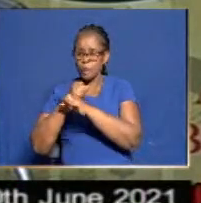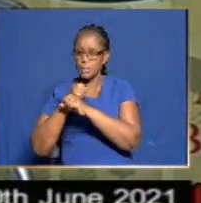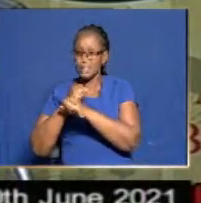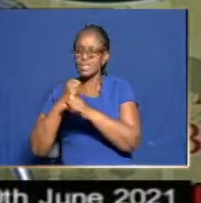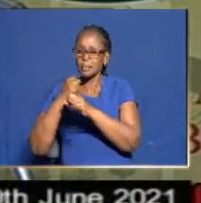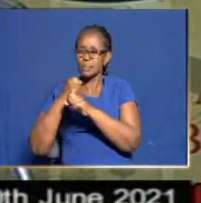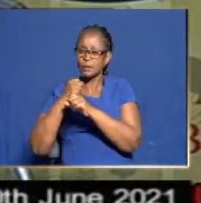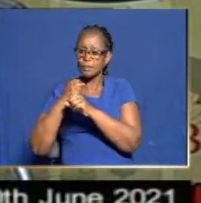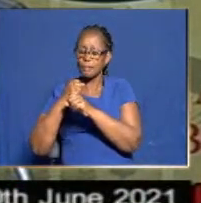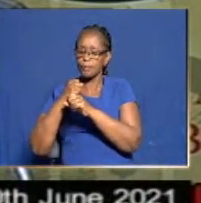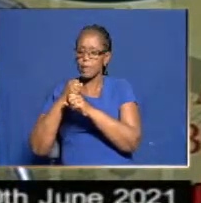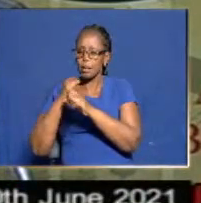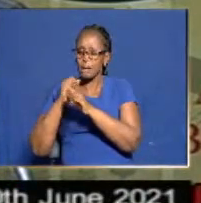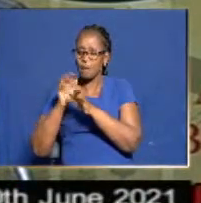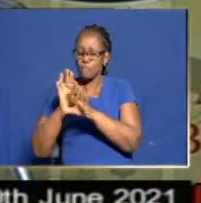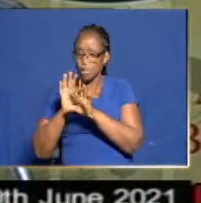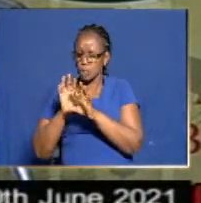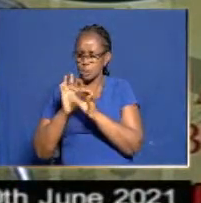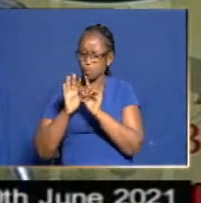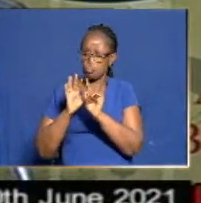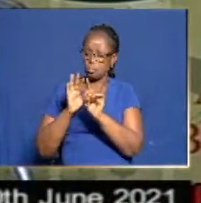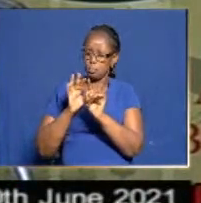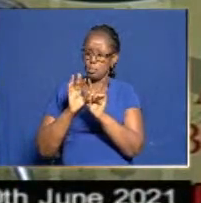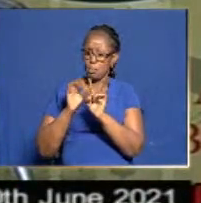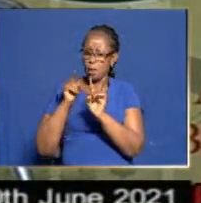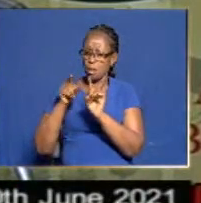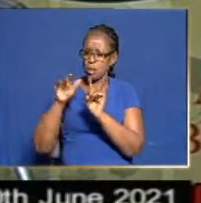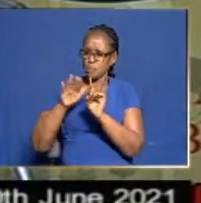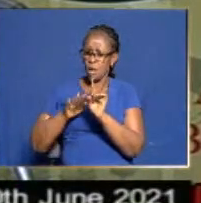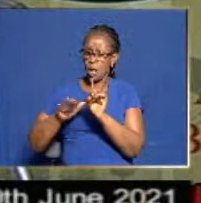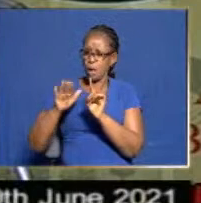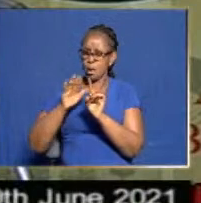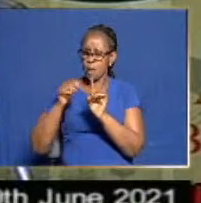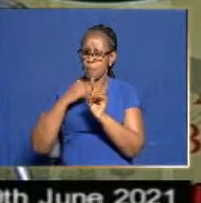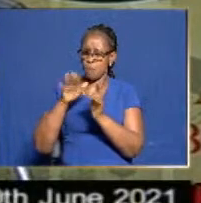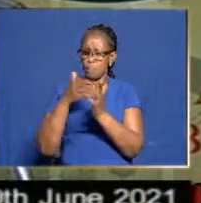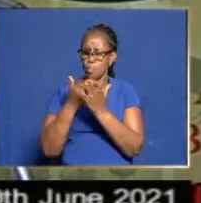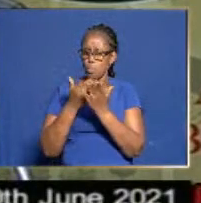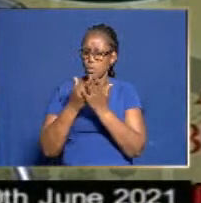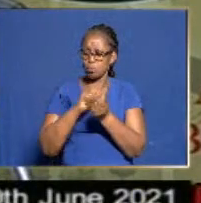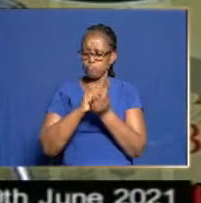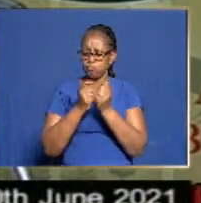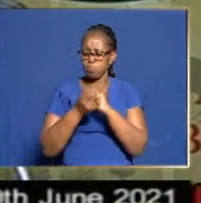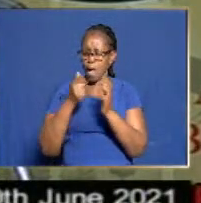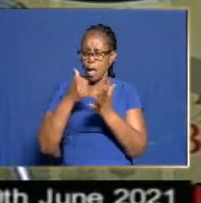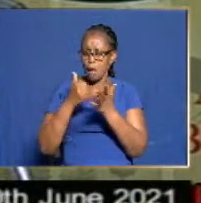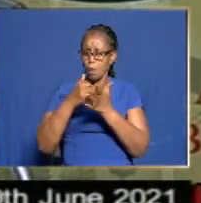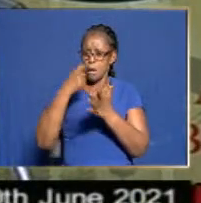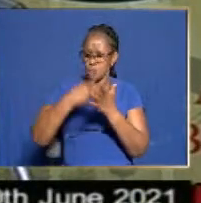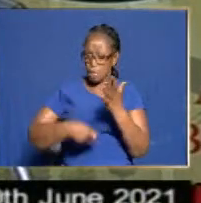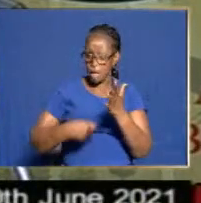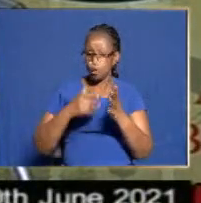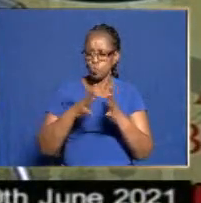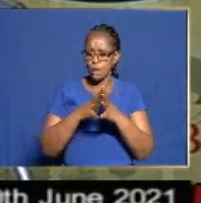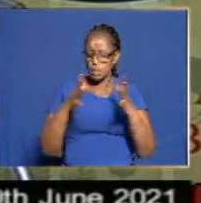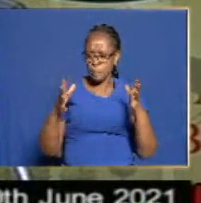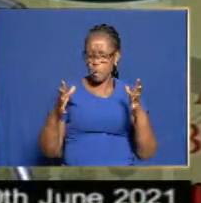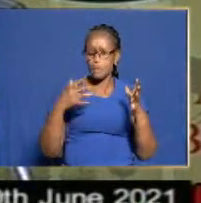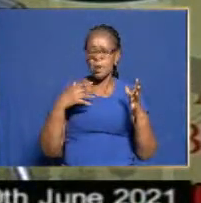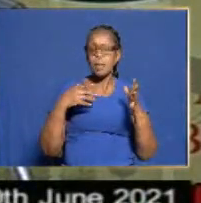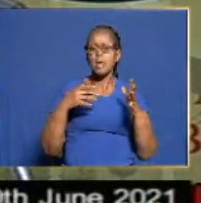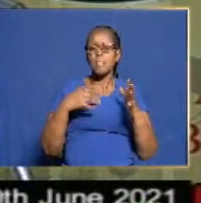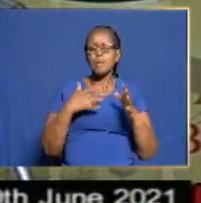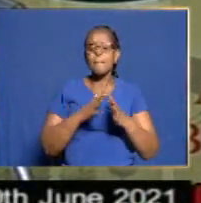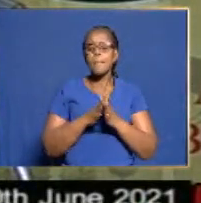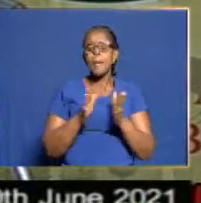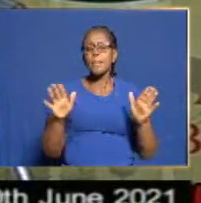avoidance. In this respect, I propose to amend the Income Tax Act to expand the definition of the term permanent establishment